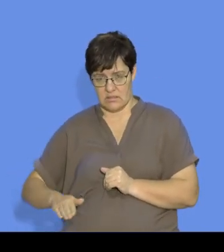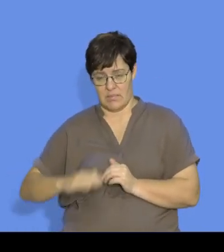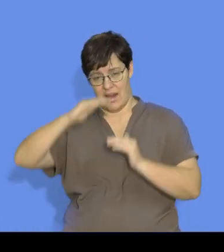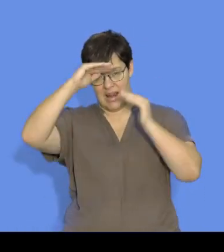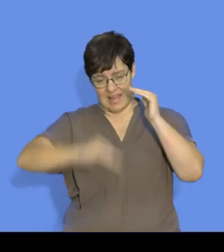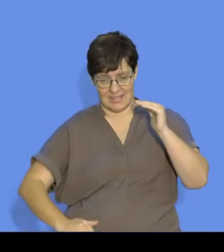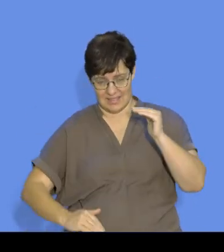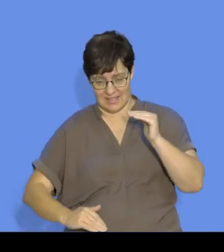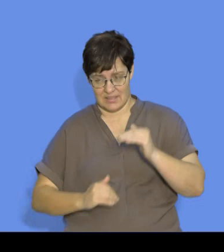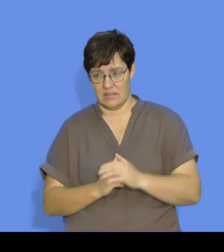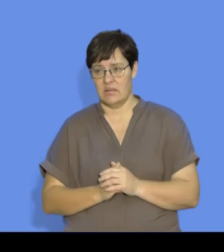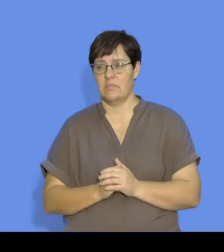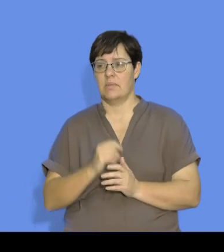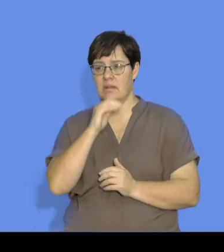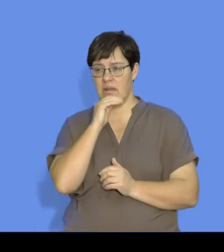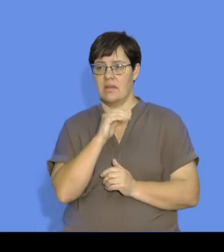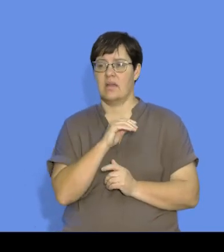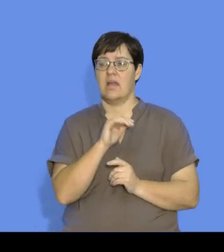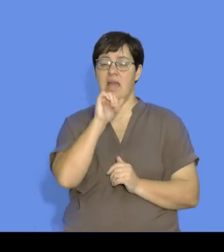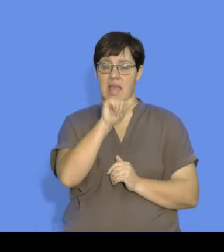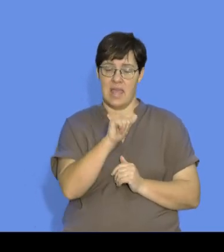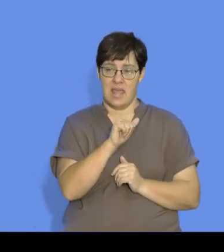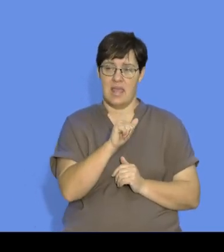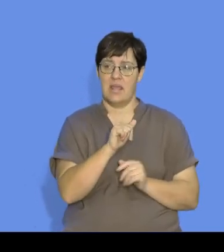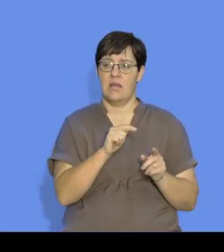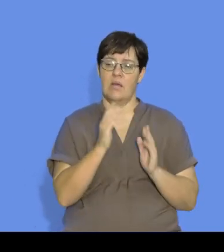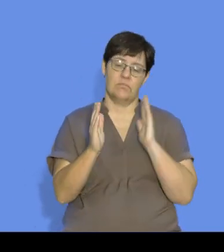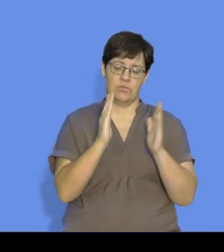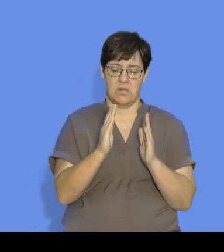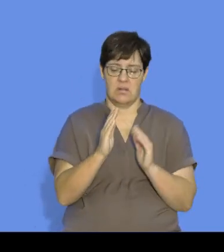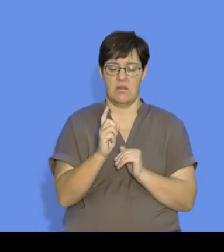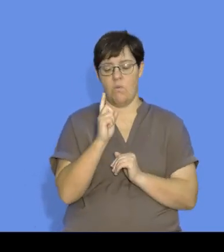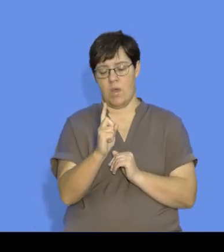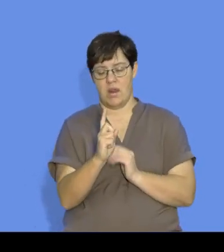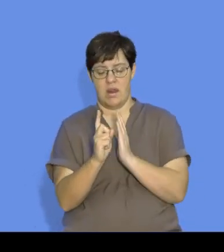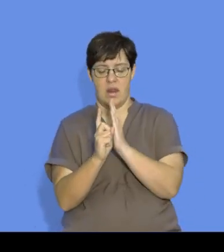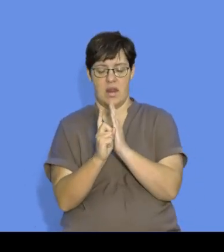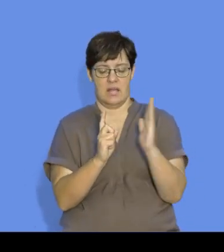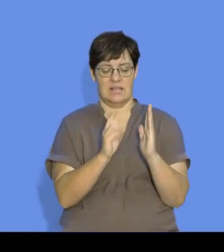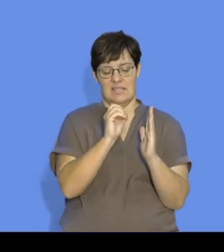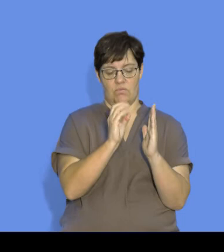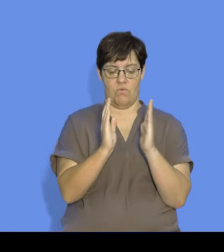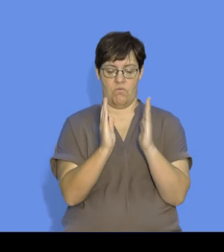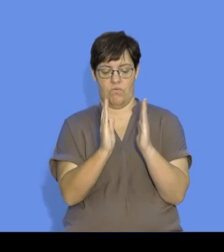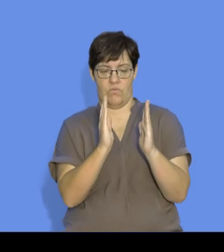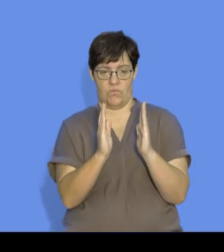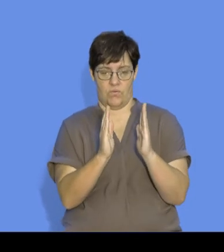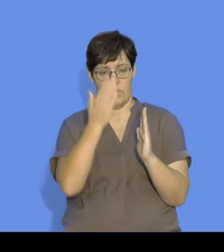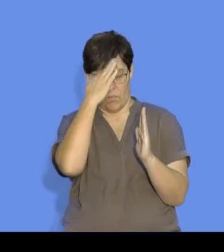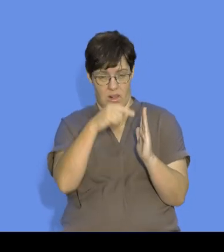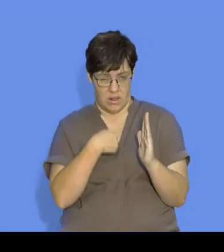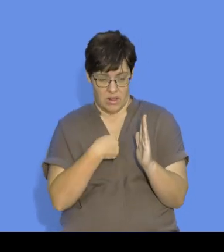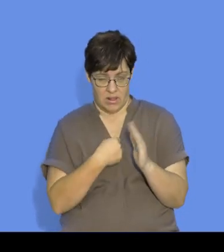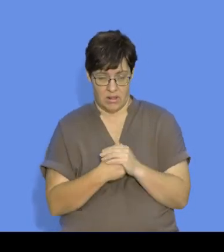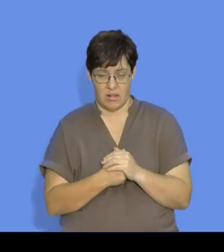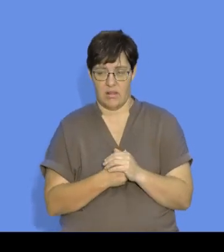right? So it must be, the value of a must be between 1 and 0. Already I know that.